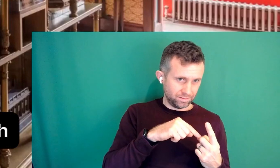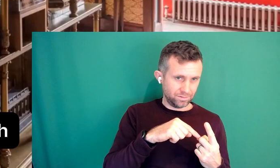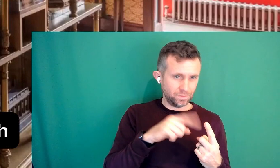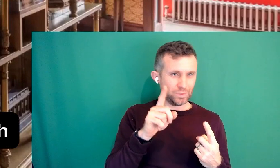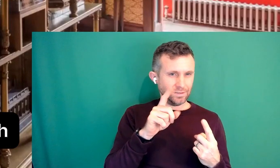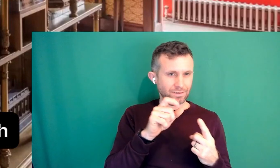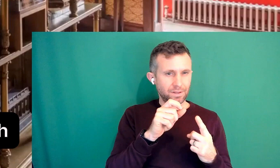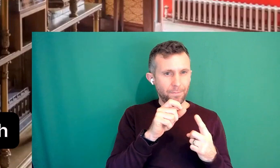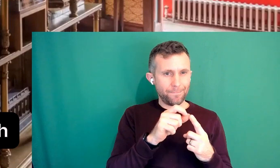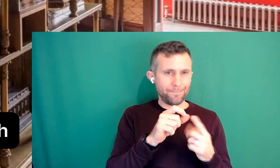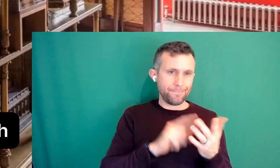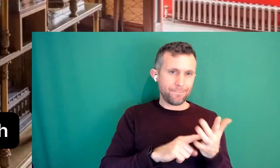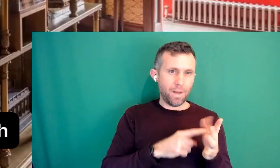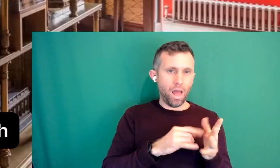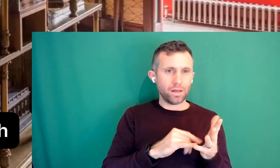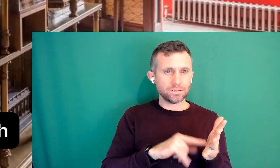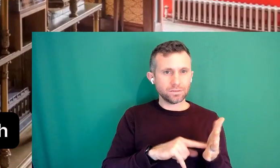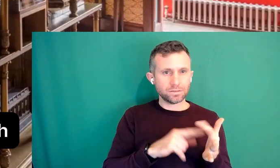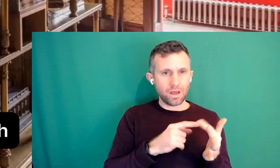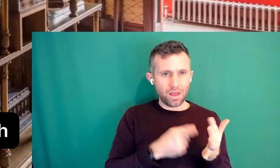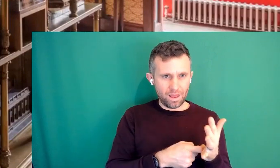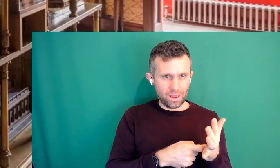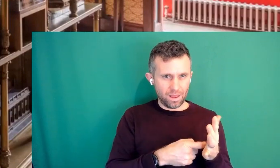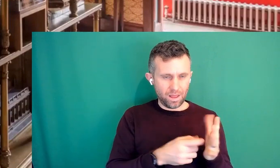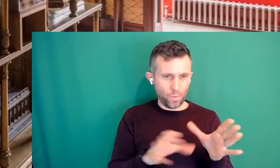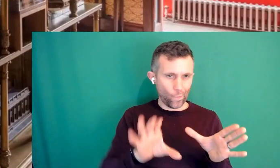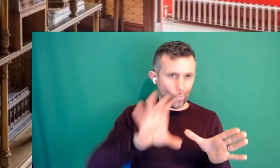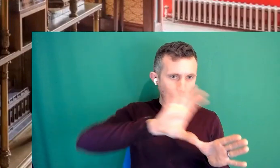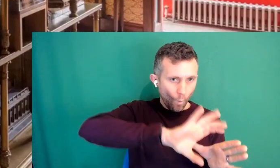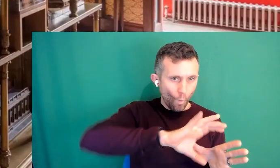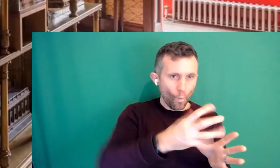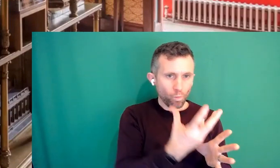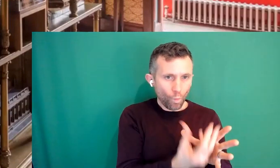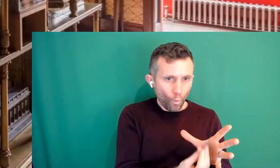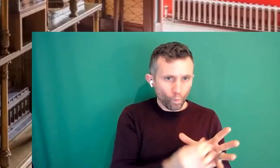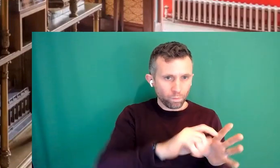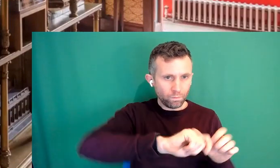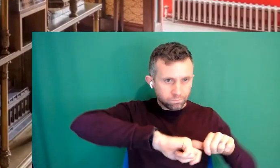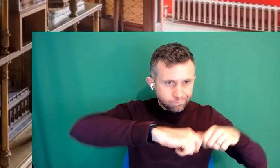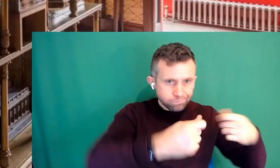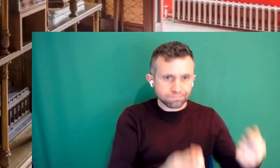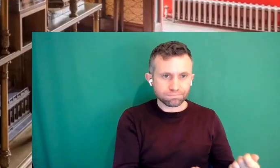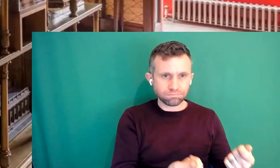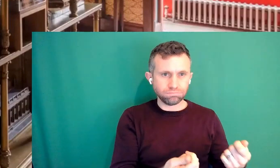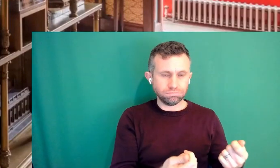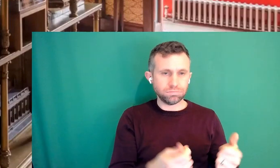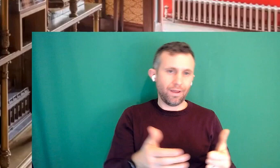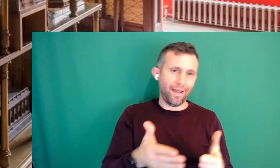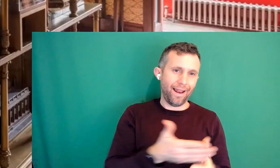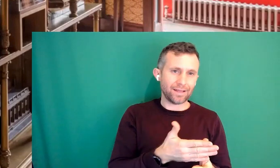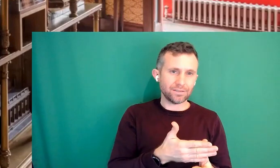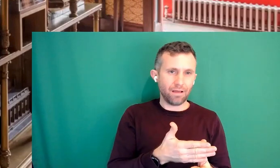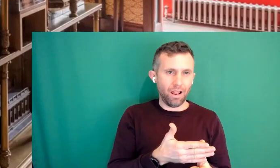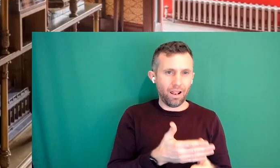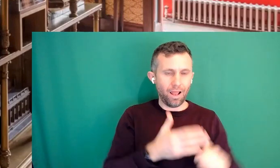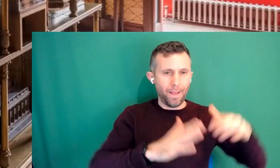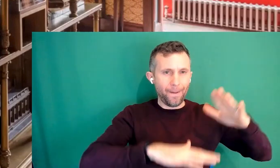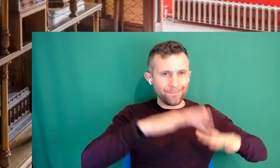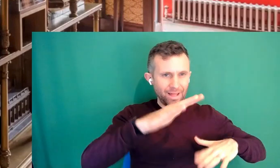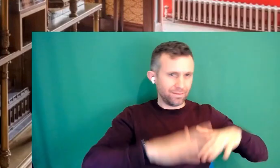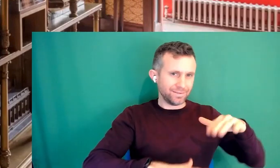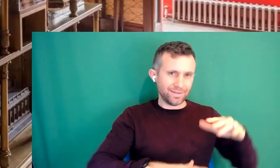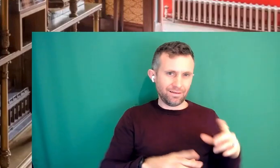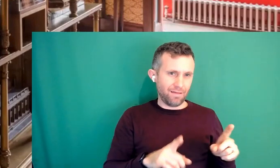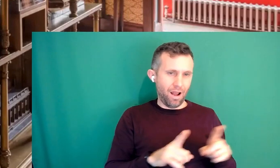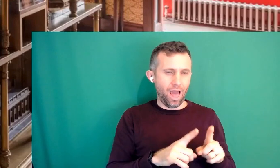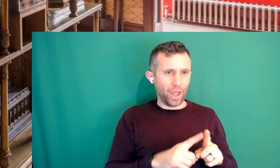Soane's arrangement of his own designs beneath the models of classical temples suggests that he is following in their